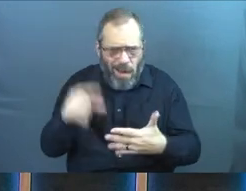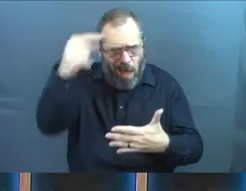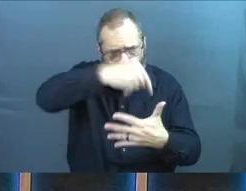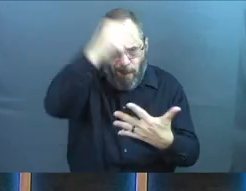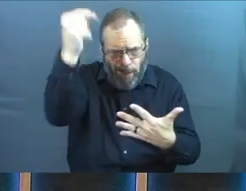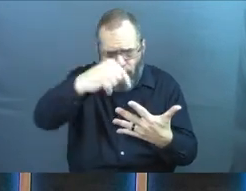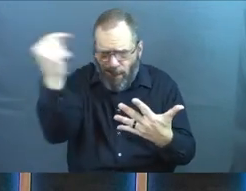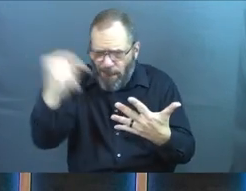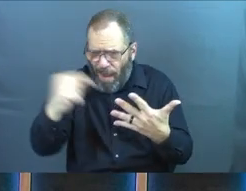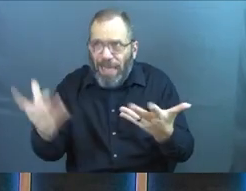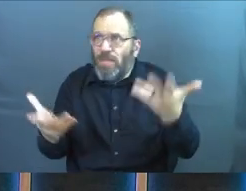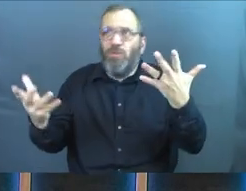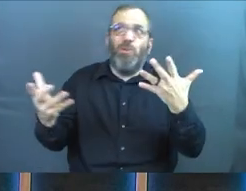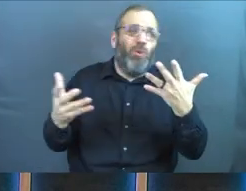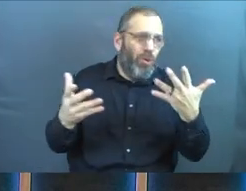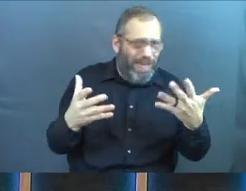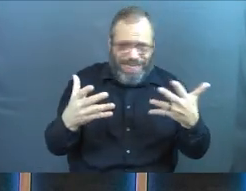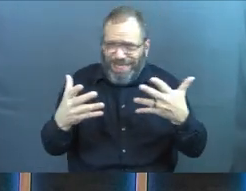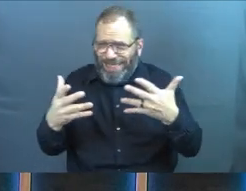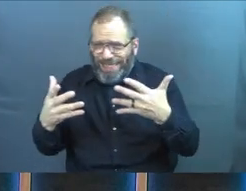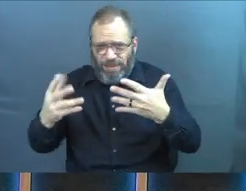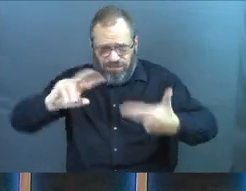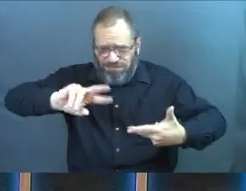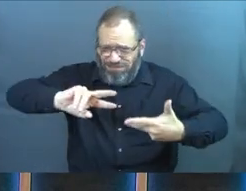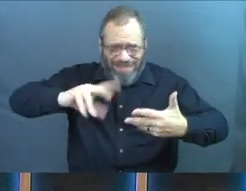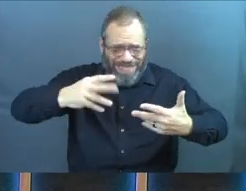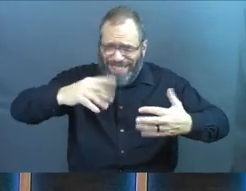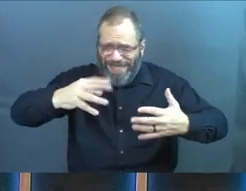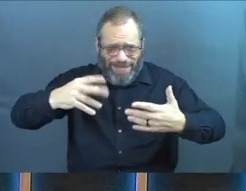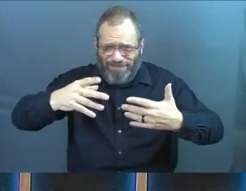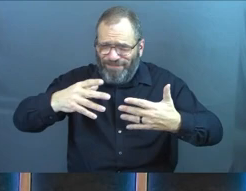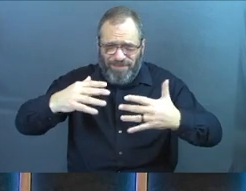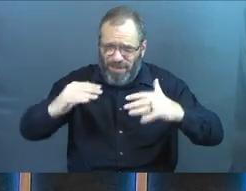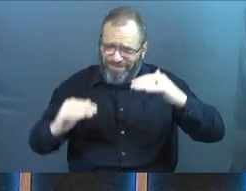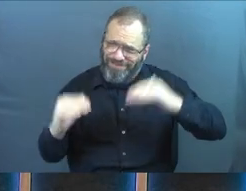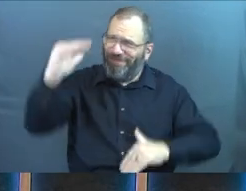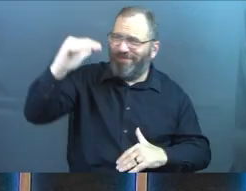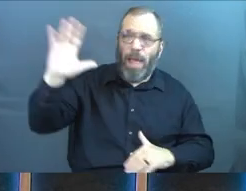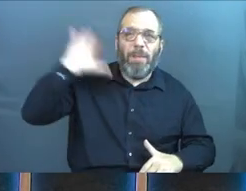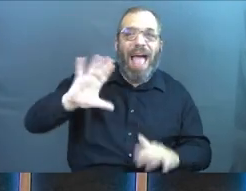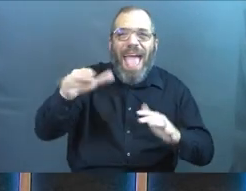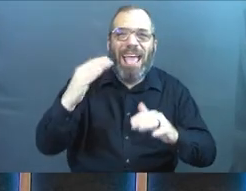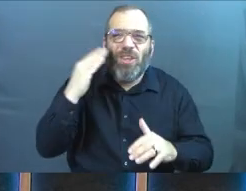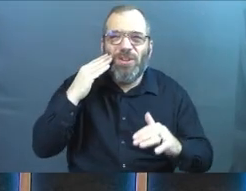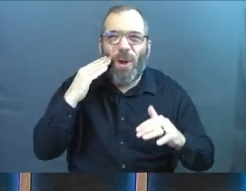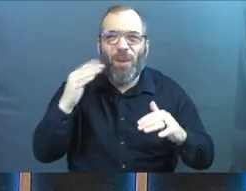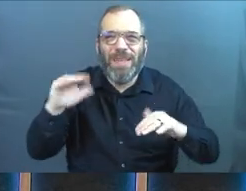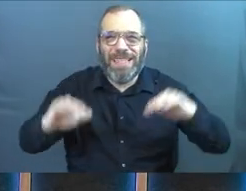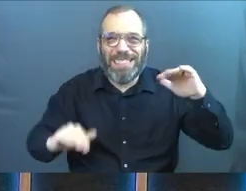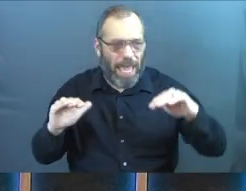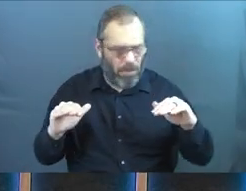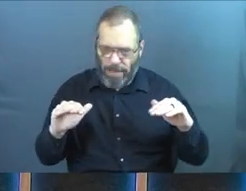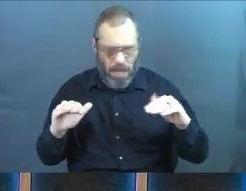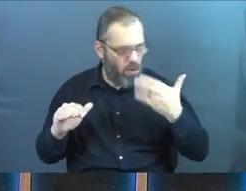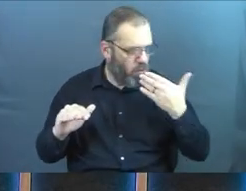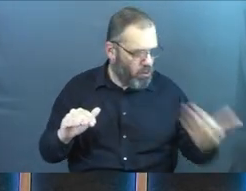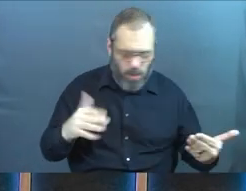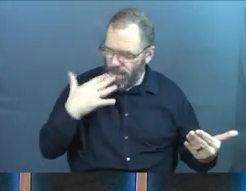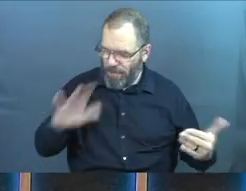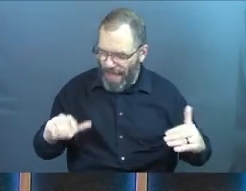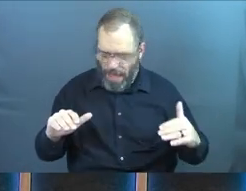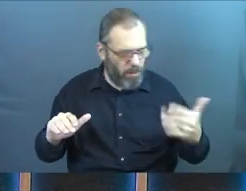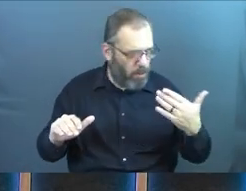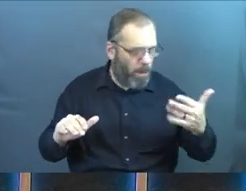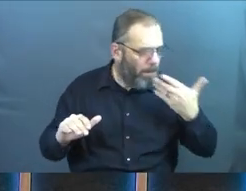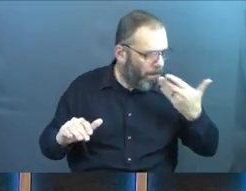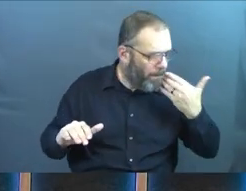this stuff in order to counteract the past. Do you ever do the justice scales on yourself? Do